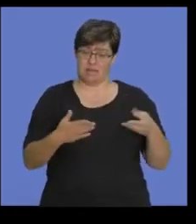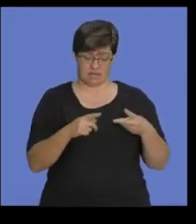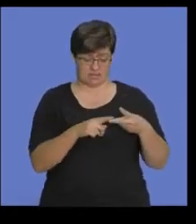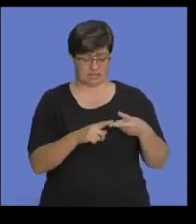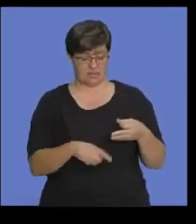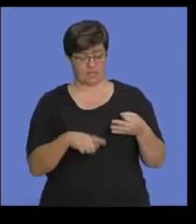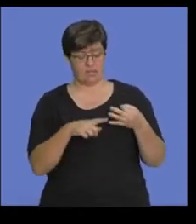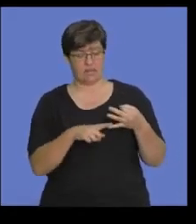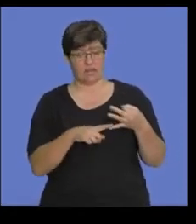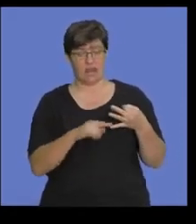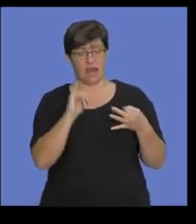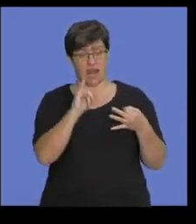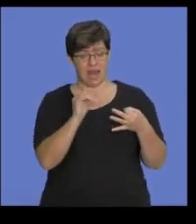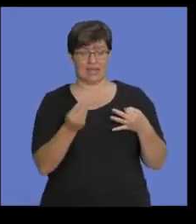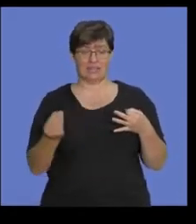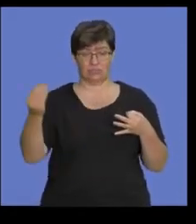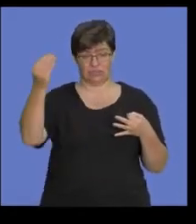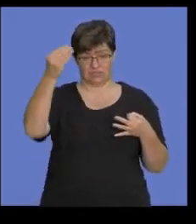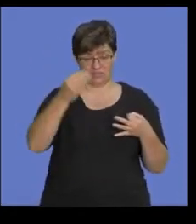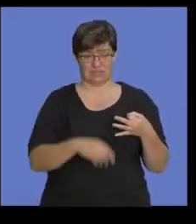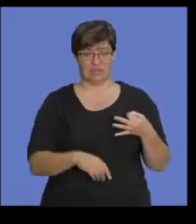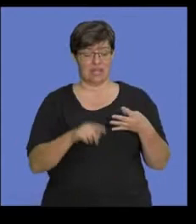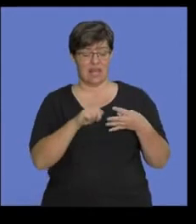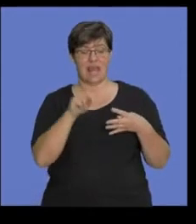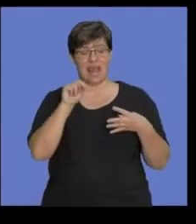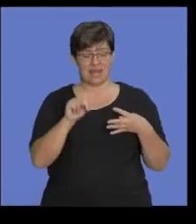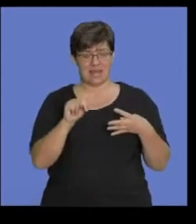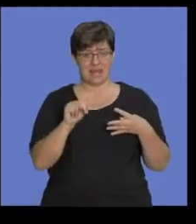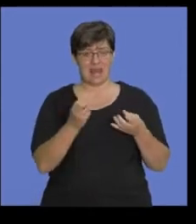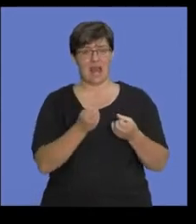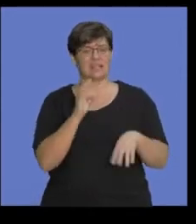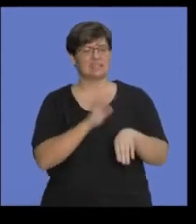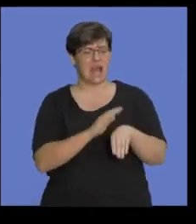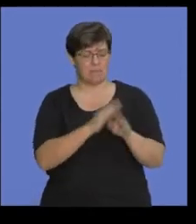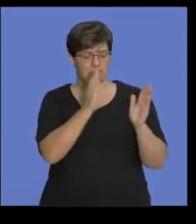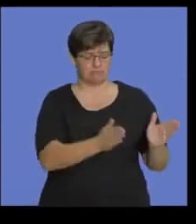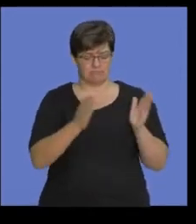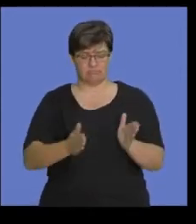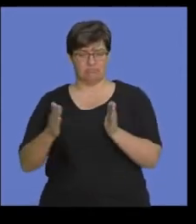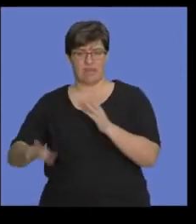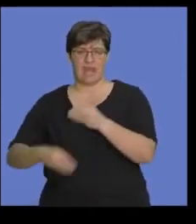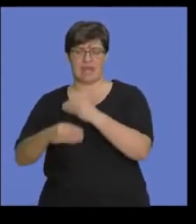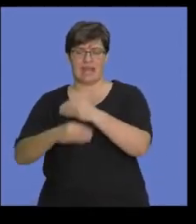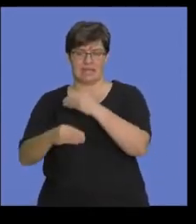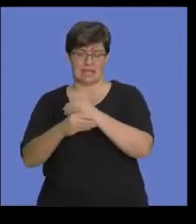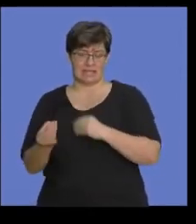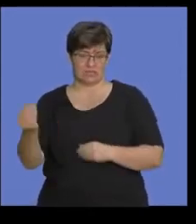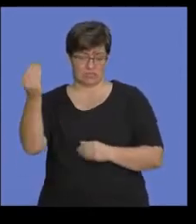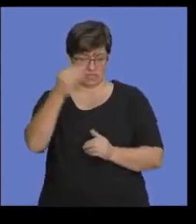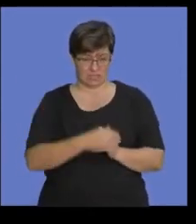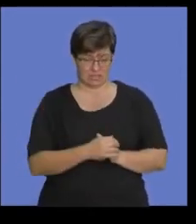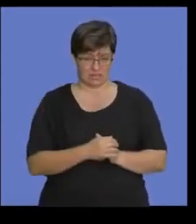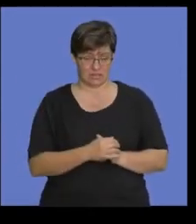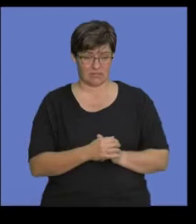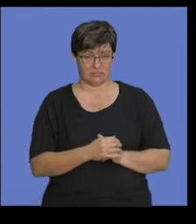amount, and then I would be the interest, N would be the number of times interest is earned. Remember that I